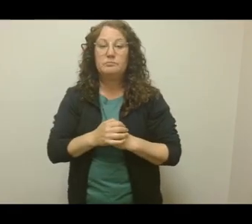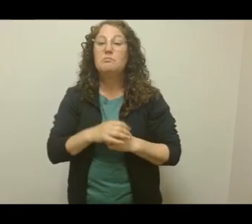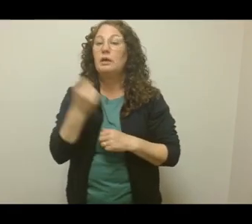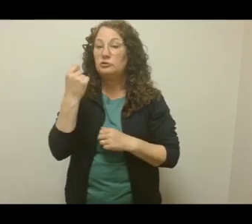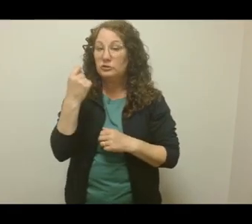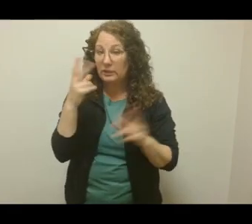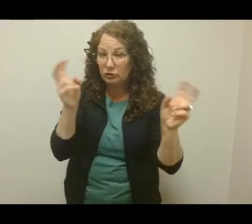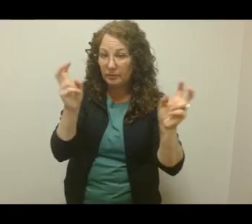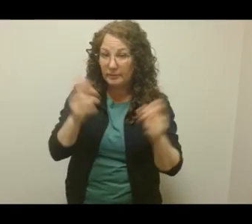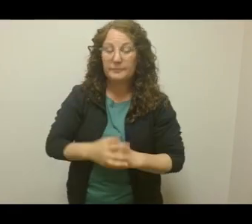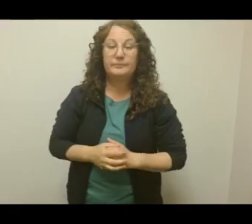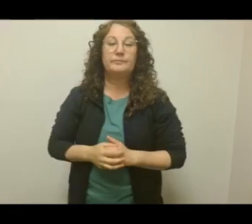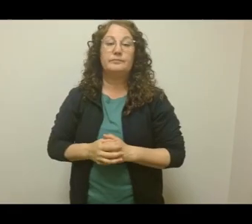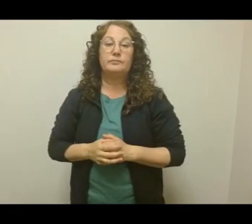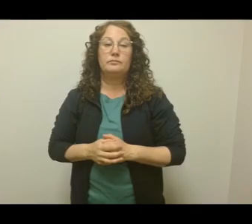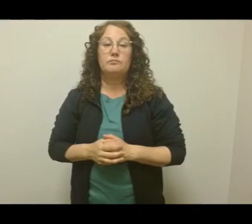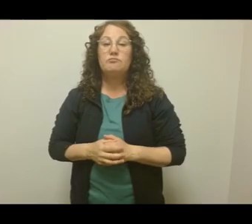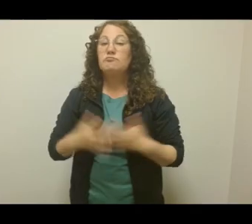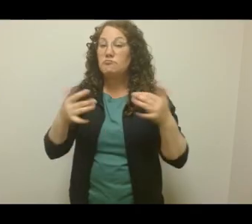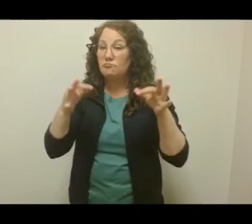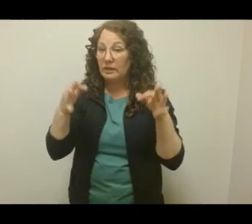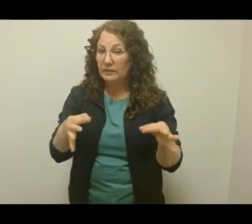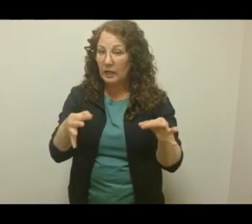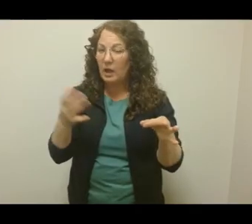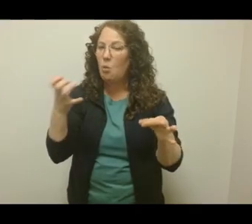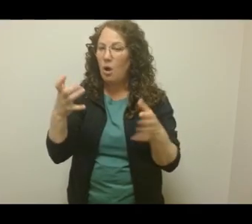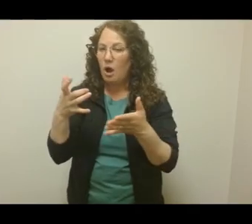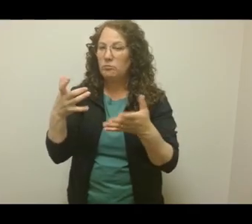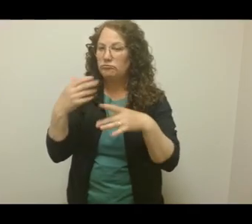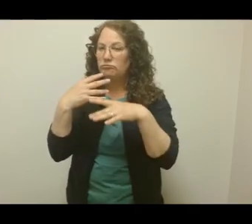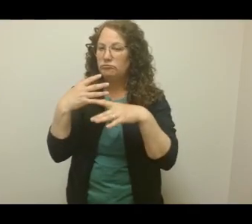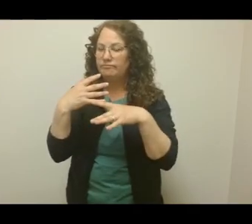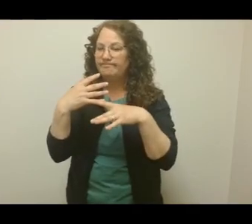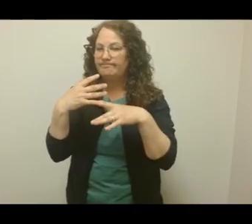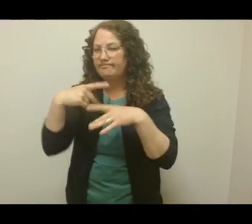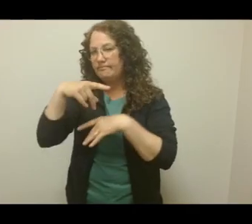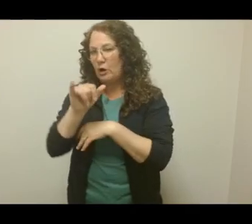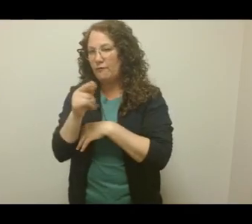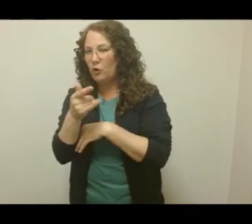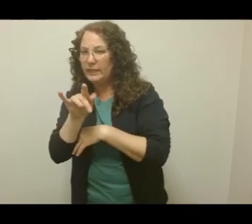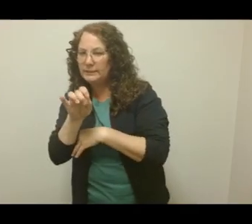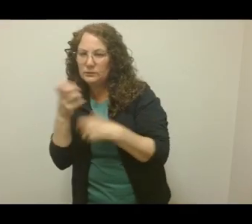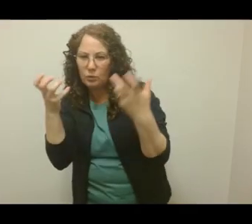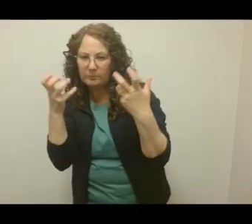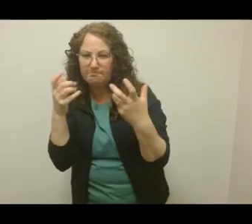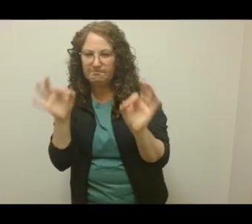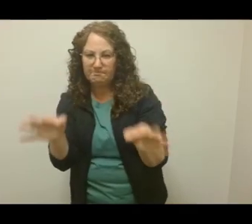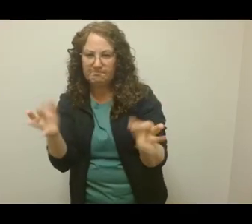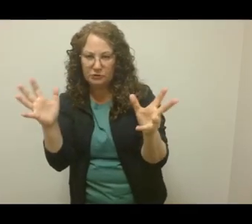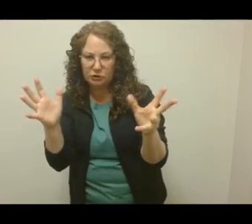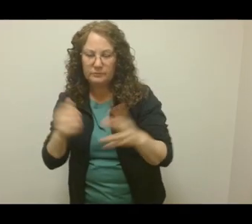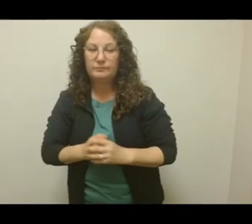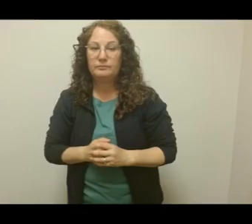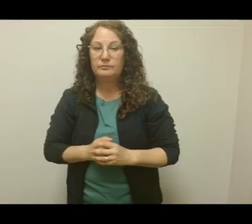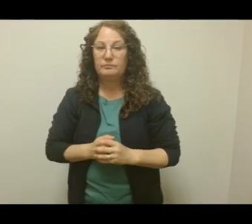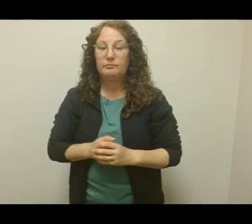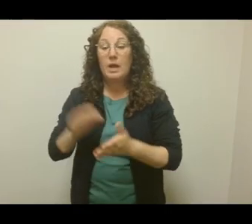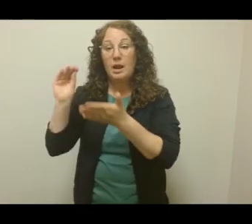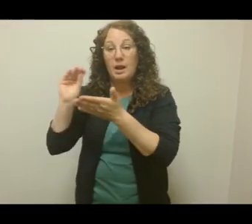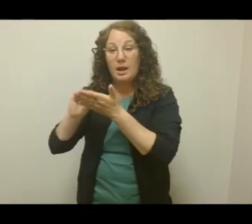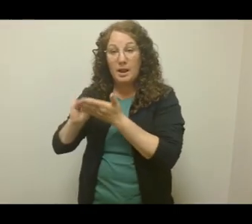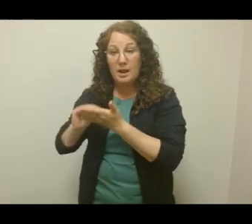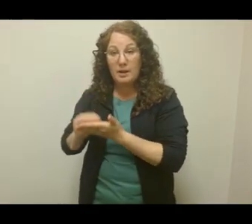main ideas, and you've decided on what you want to paraphrase. Now, taking notes, right, is